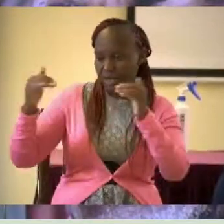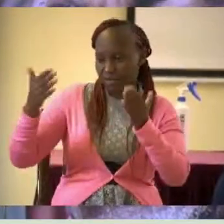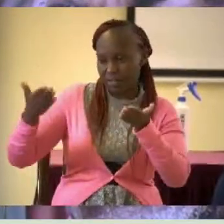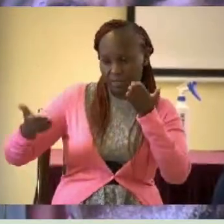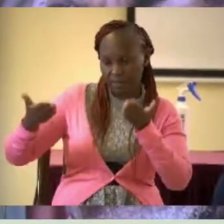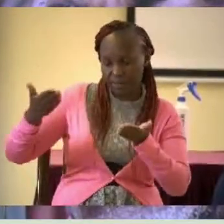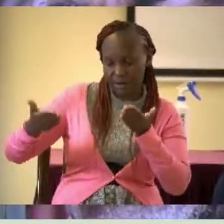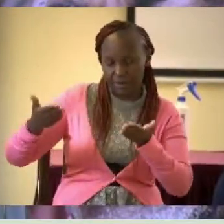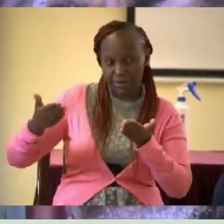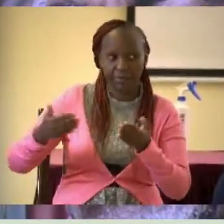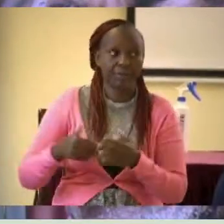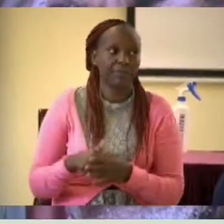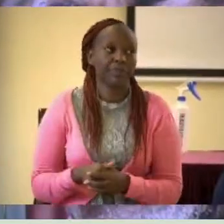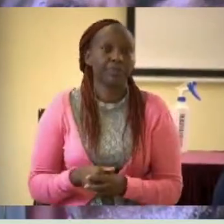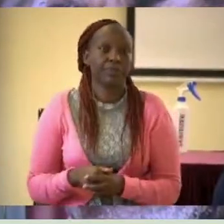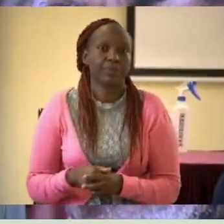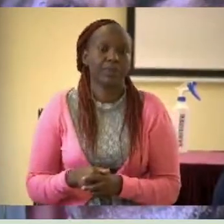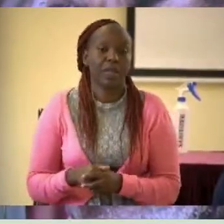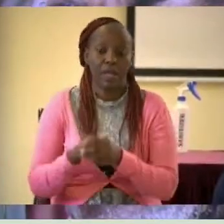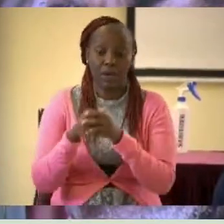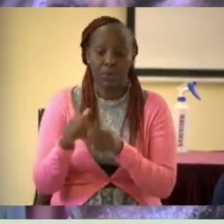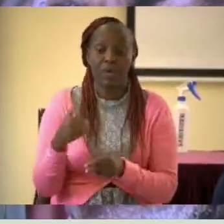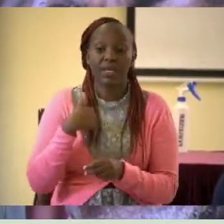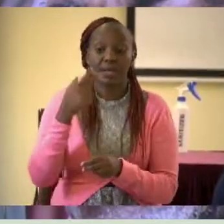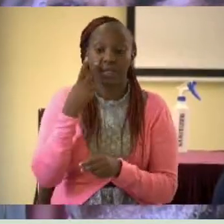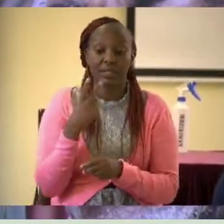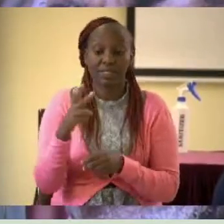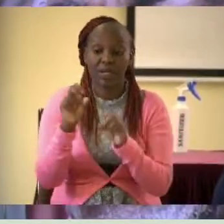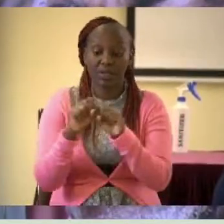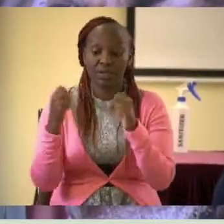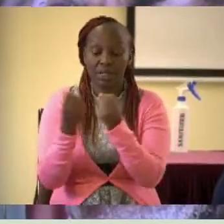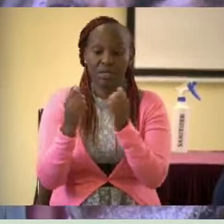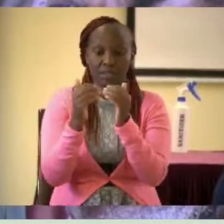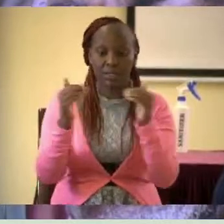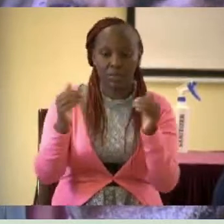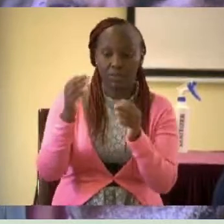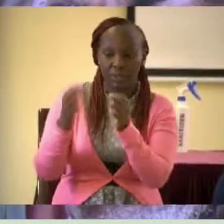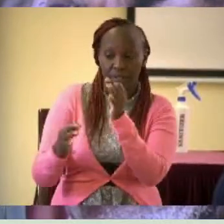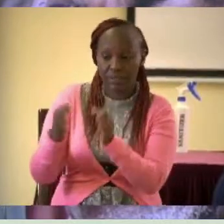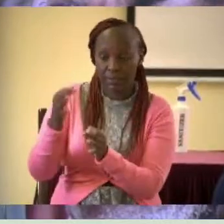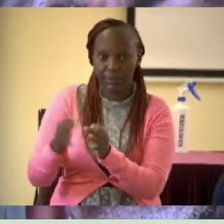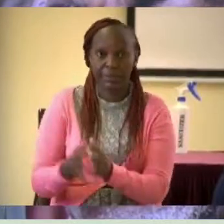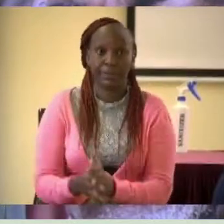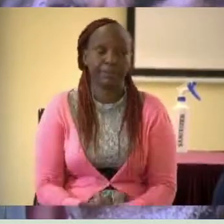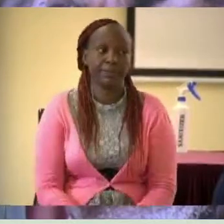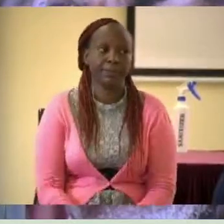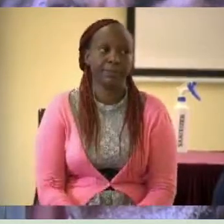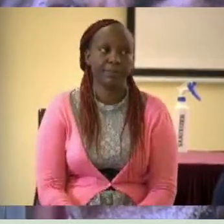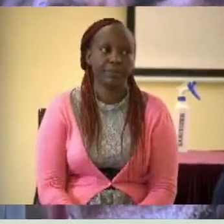you know. So then we talk of a society which is equal and just.